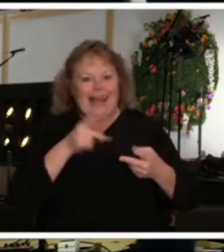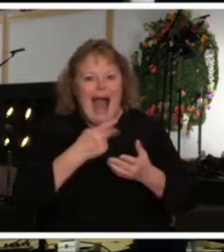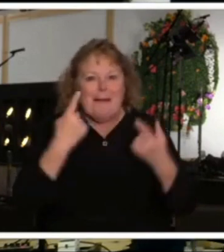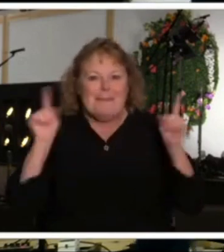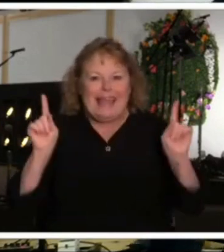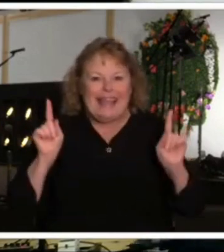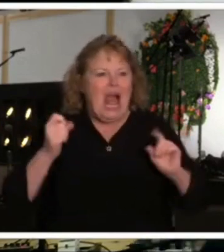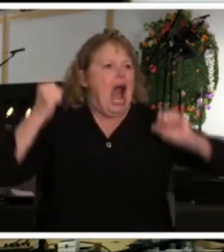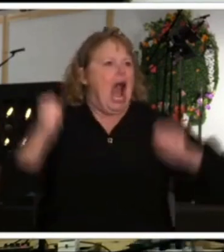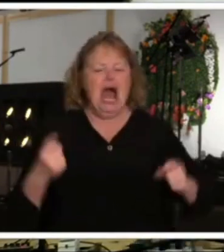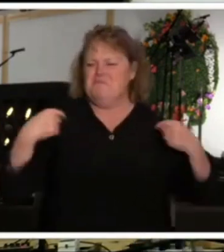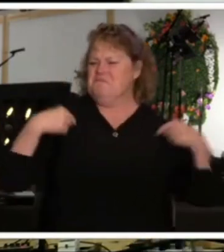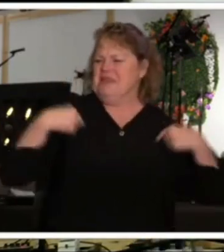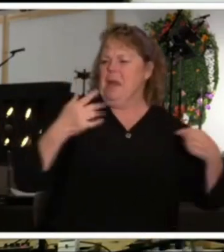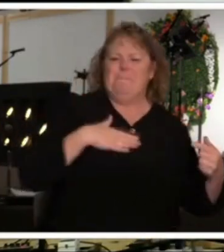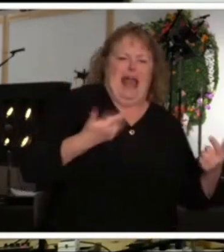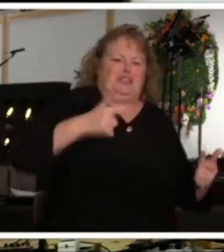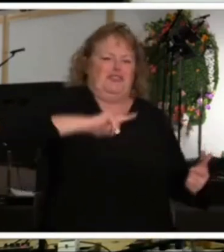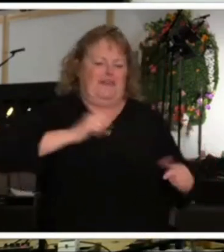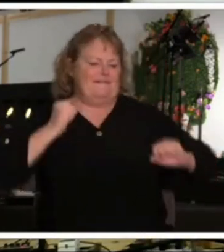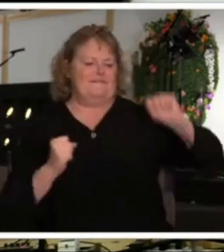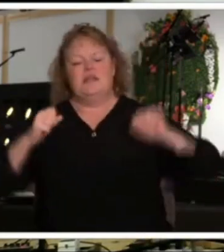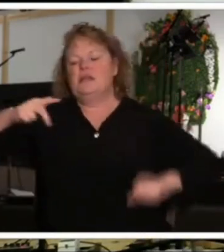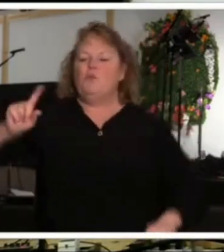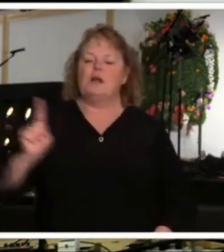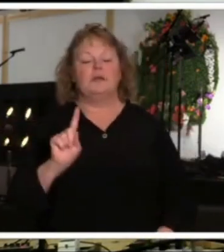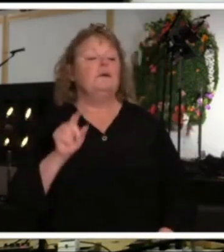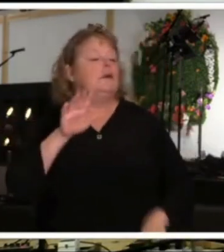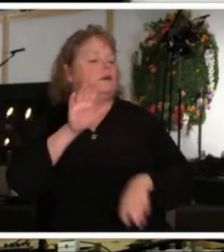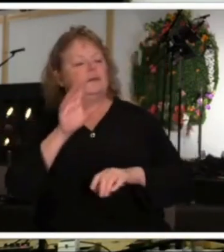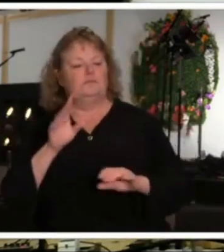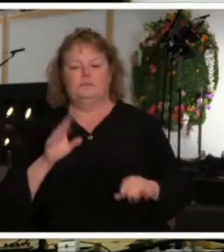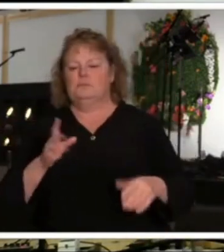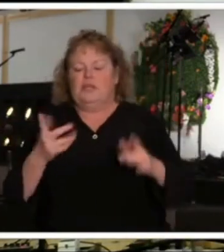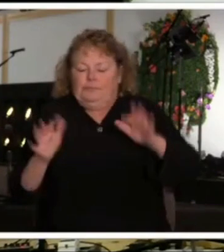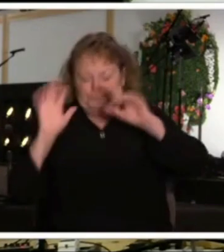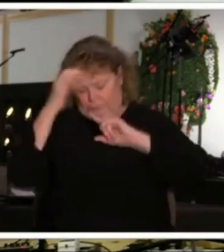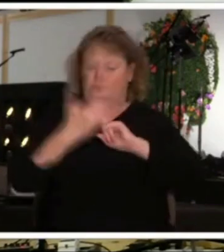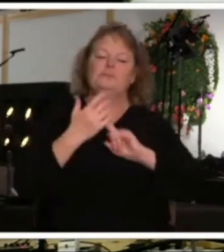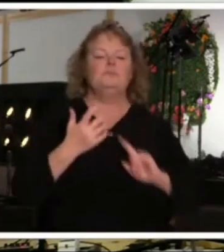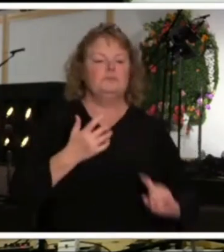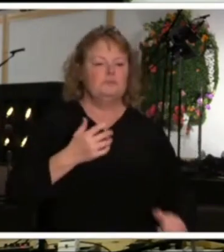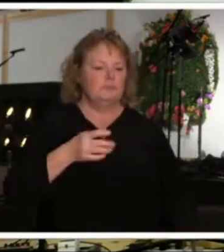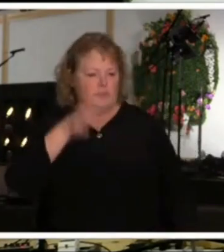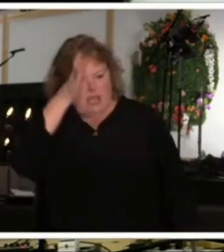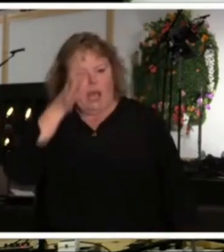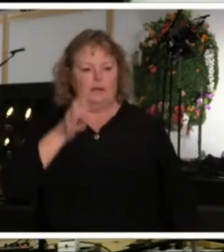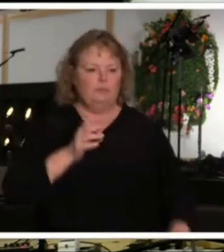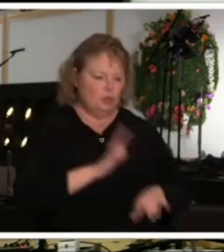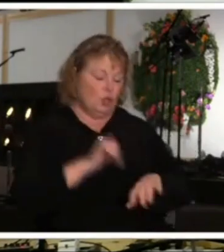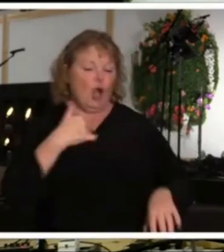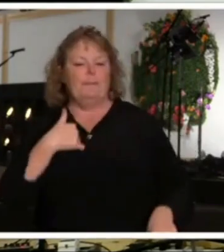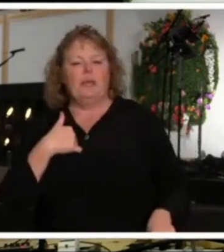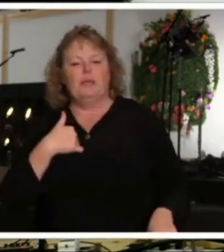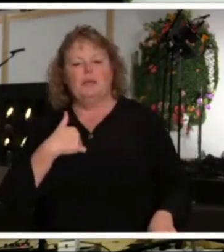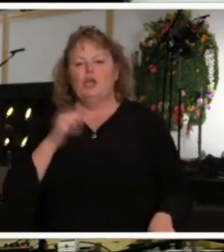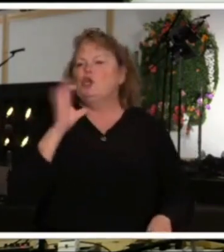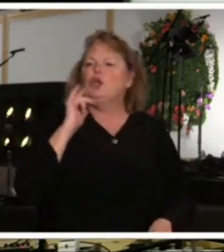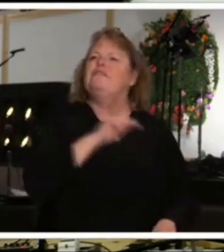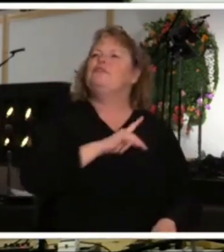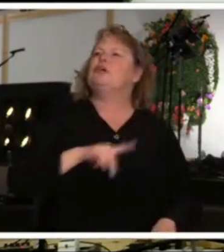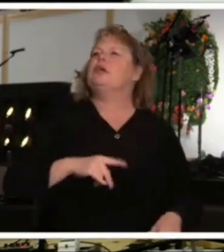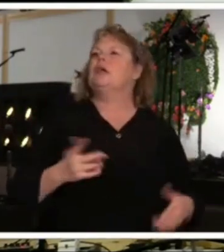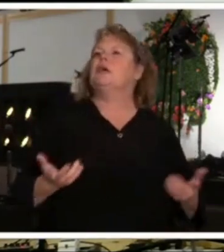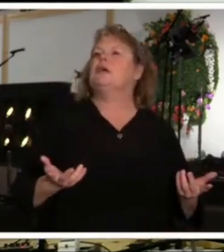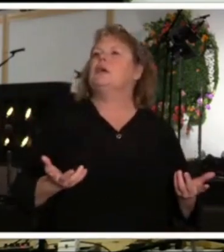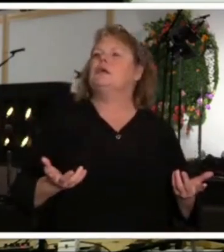get it. It's about to be me. He's probably walking out like, yeah, Dad, you called me. Y'all looking for the king. You know, I know he ain't good enough. And he's probably